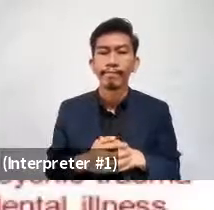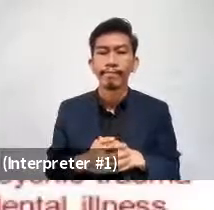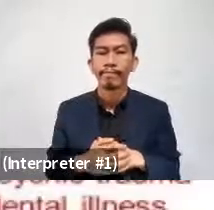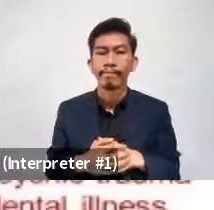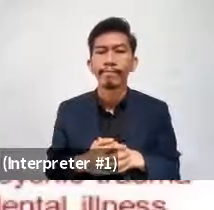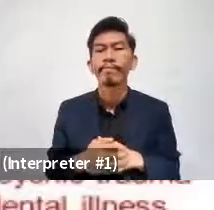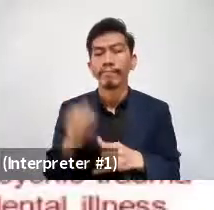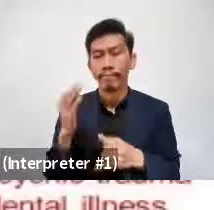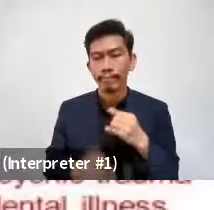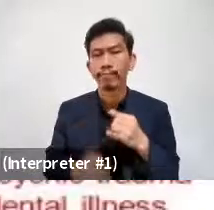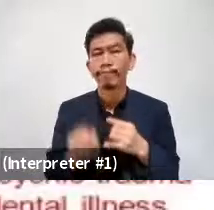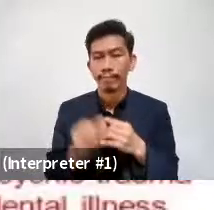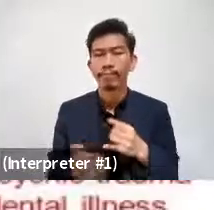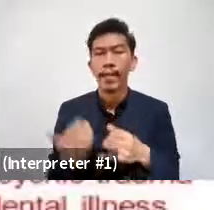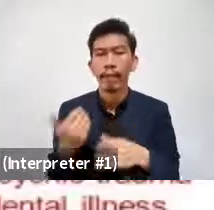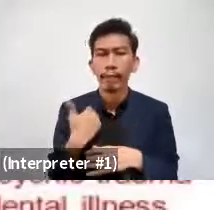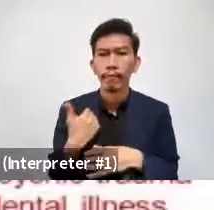And finally, we have this